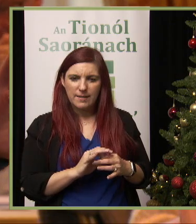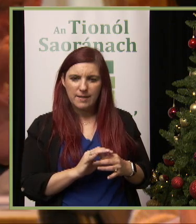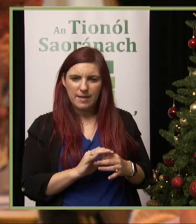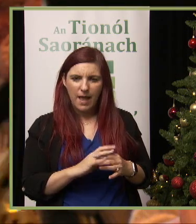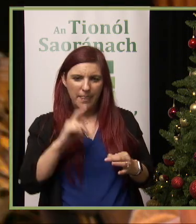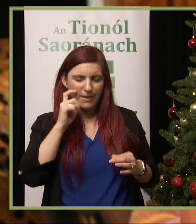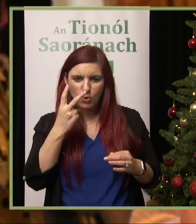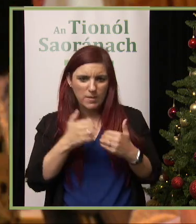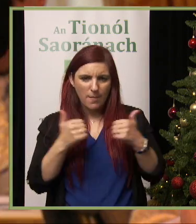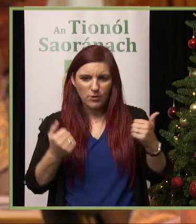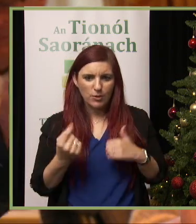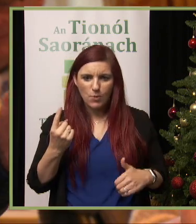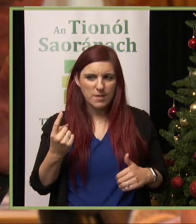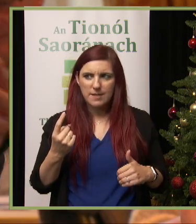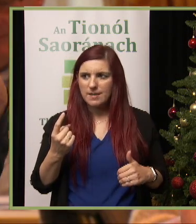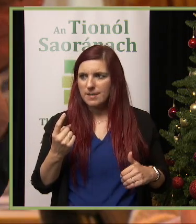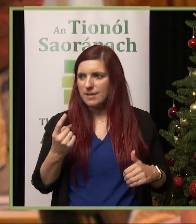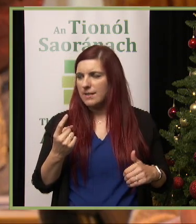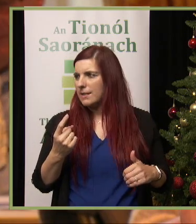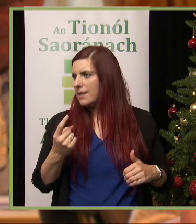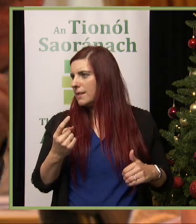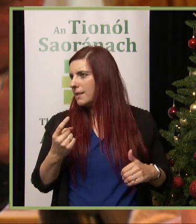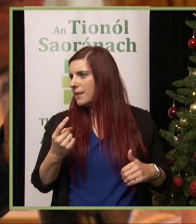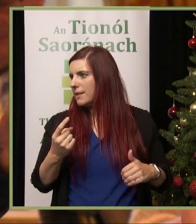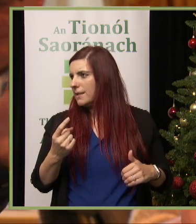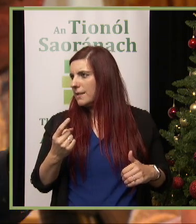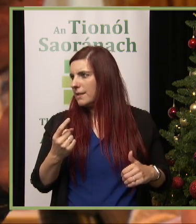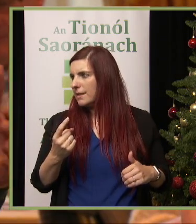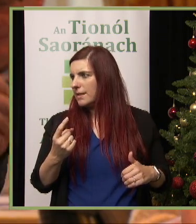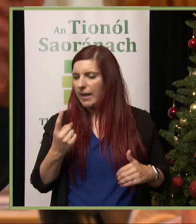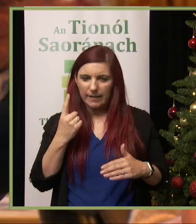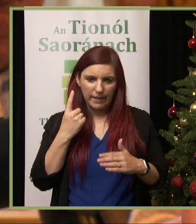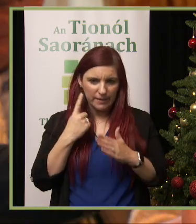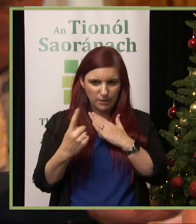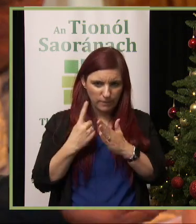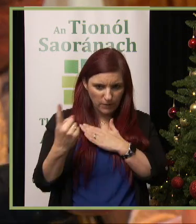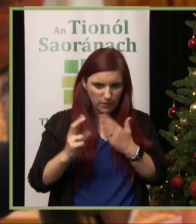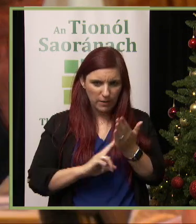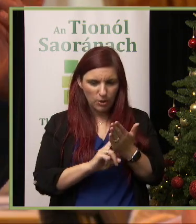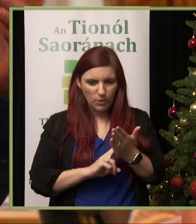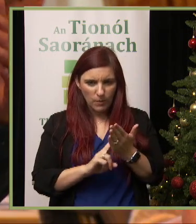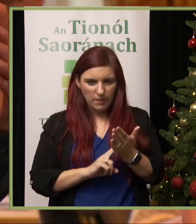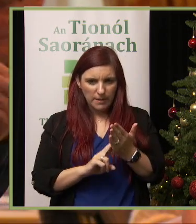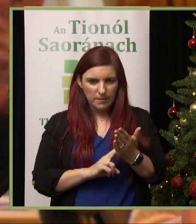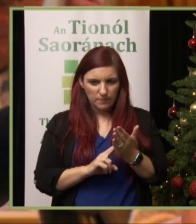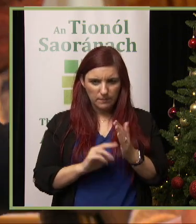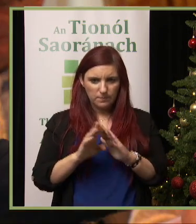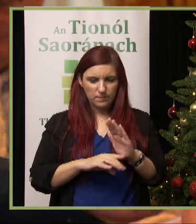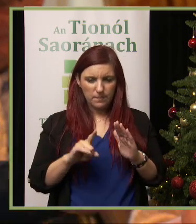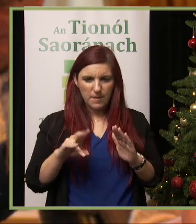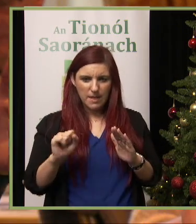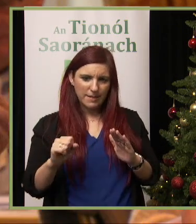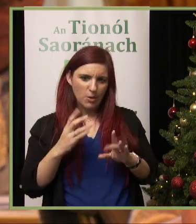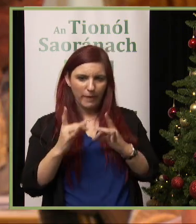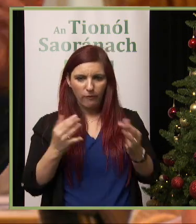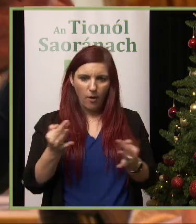thing altogether. Like, we definitely individually need to use less pesticides to maintain things to look pretty, but